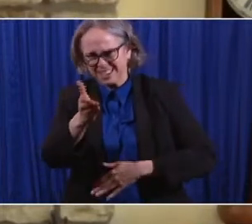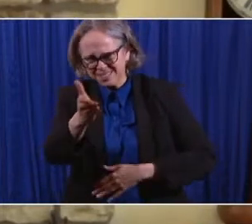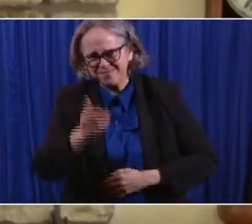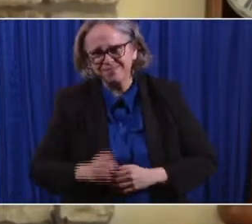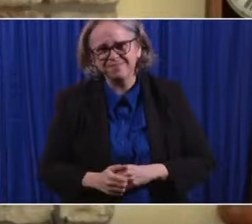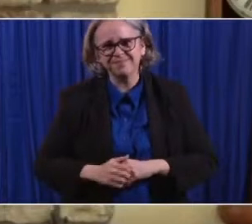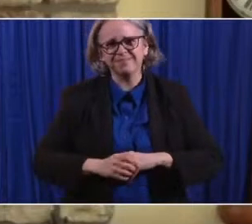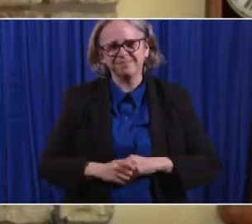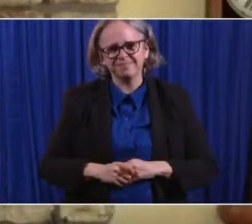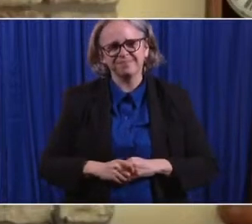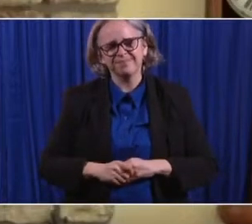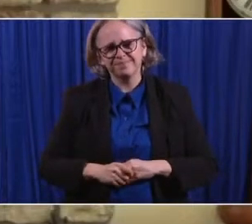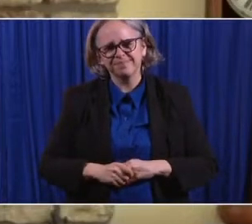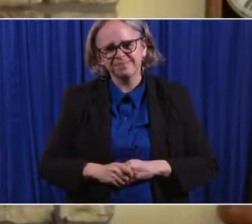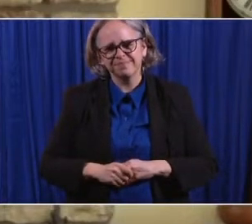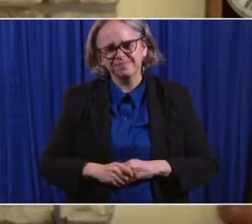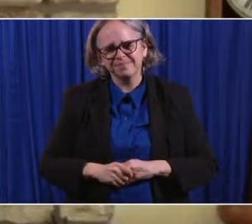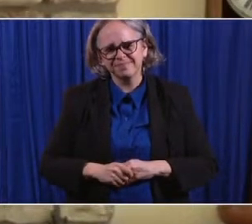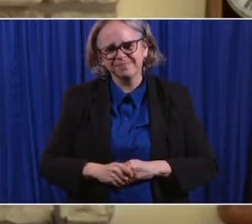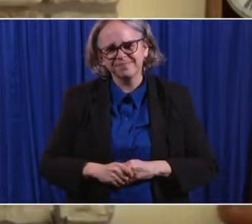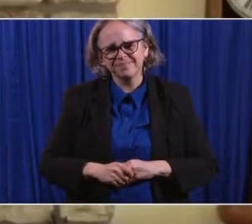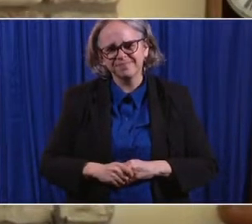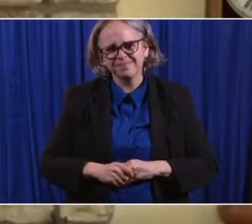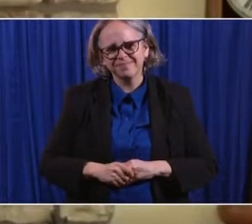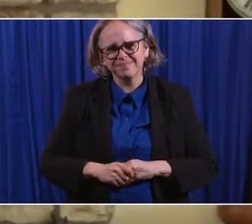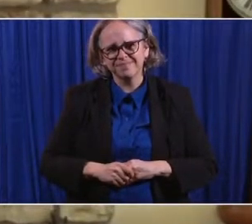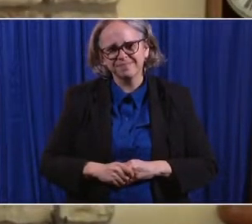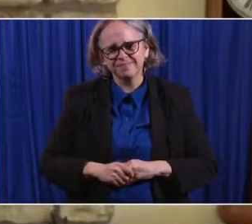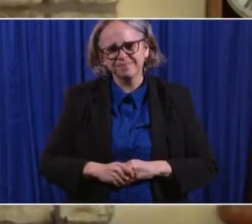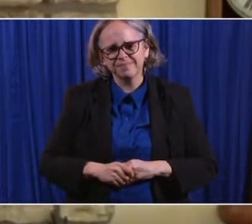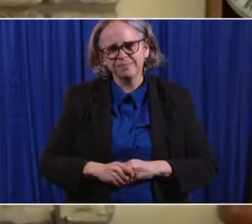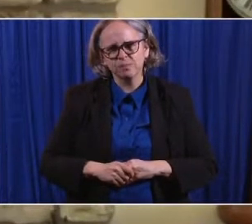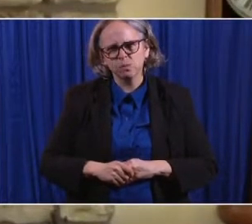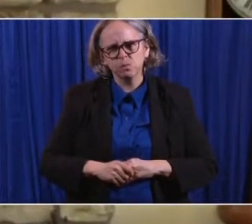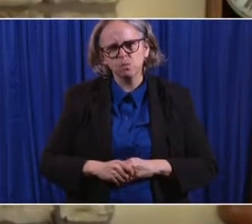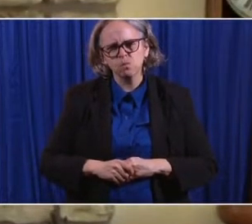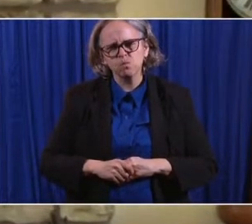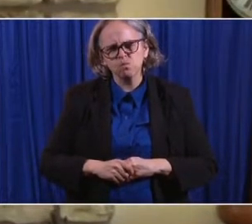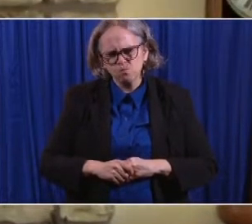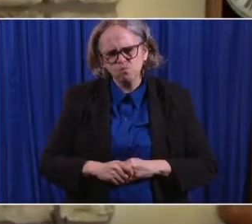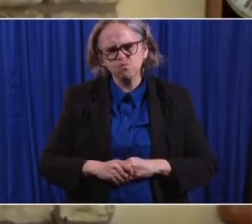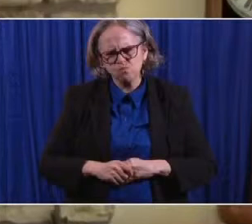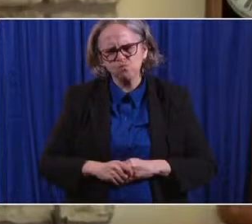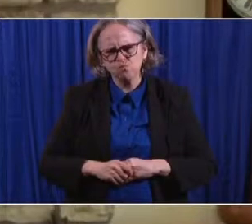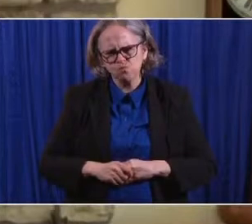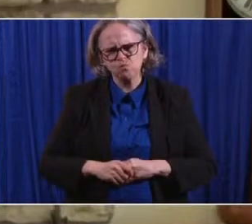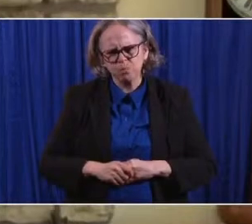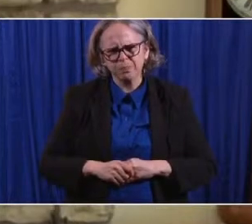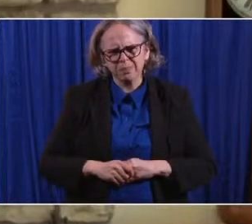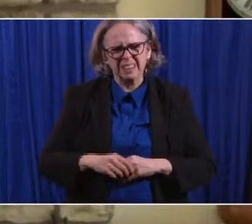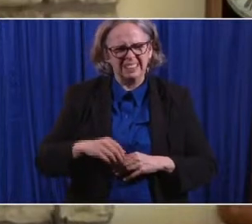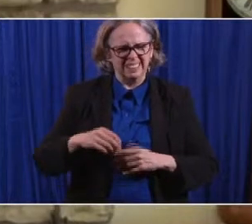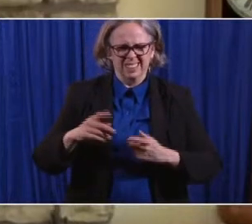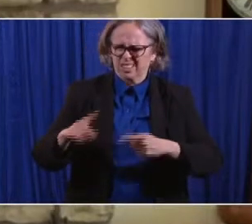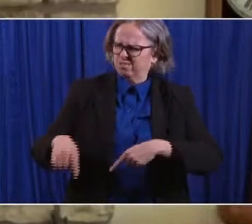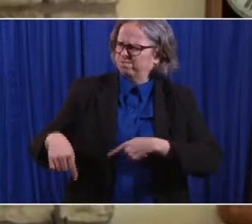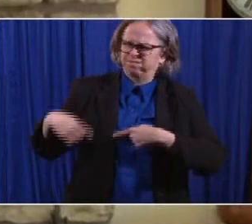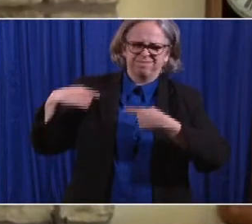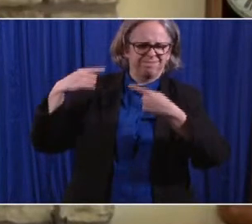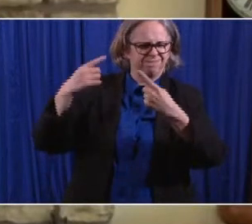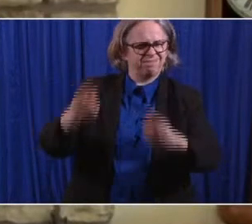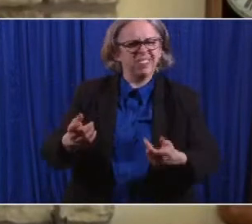What we're seeing is that there still is a significant demand for